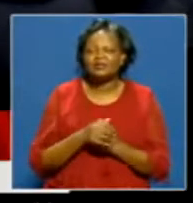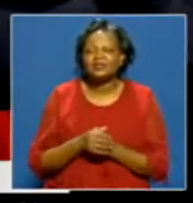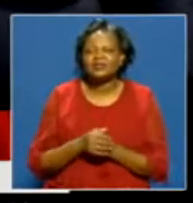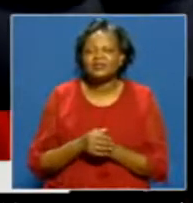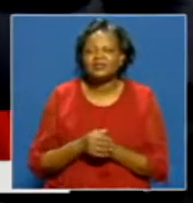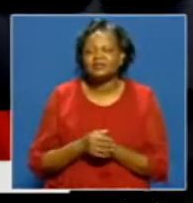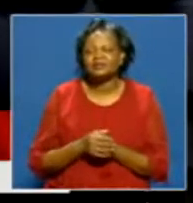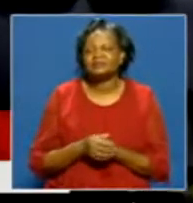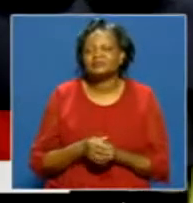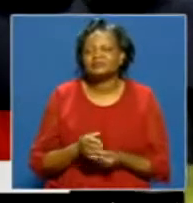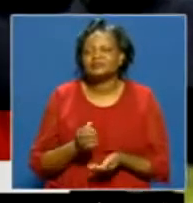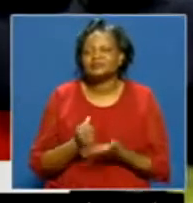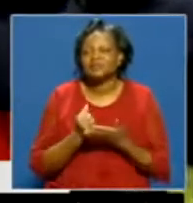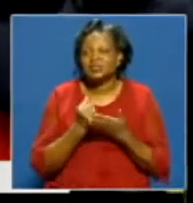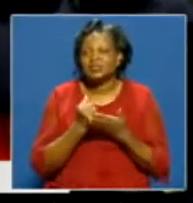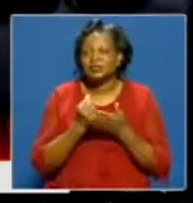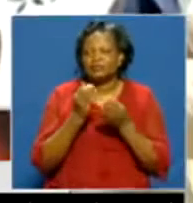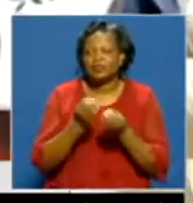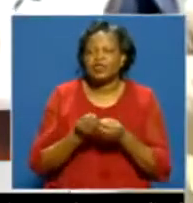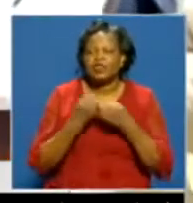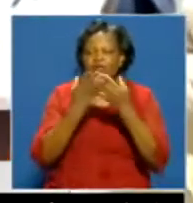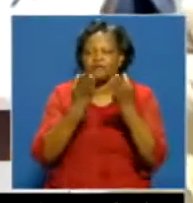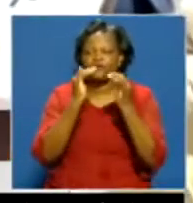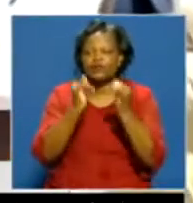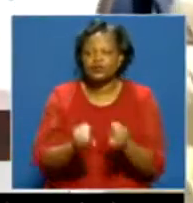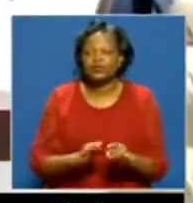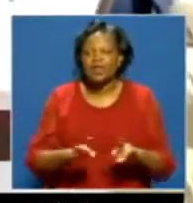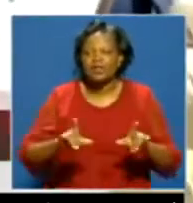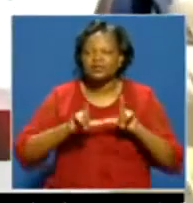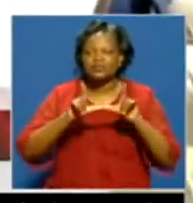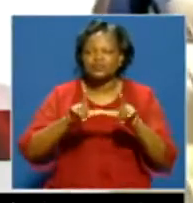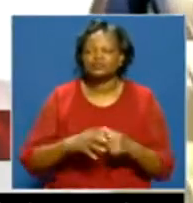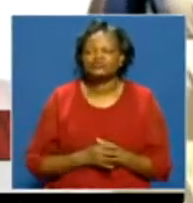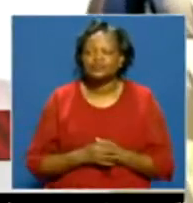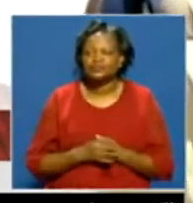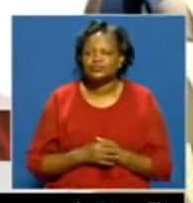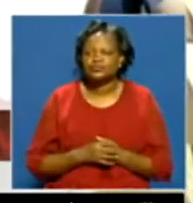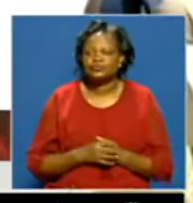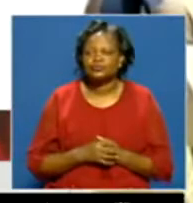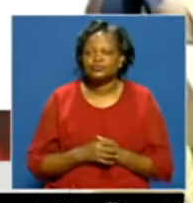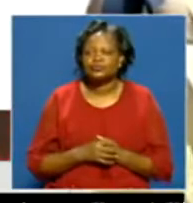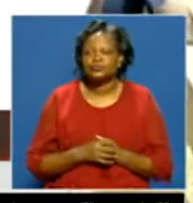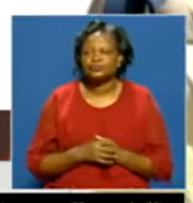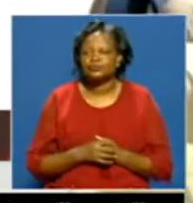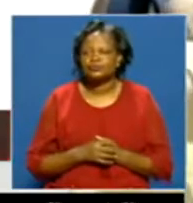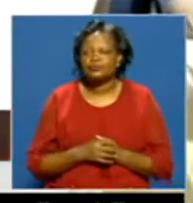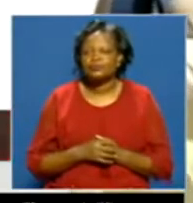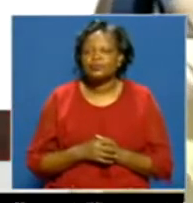facilitate issuance of new titles. Masinjoki for Lunchtime News.